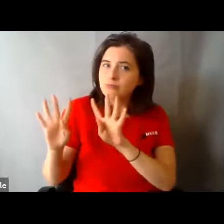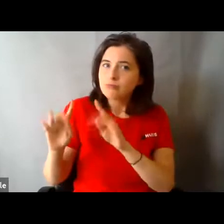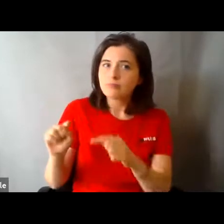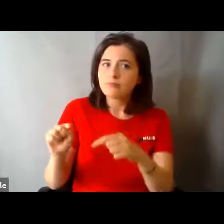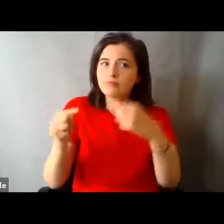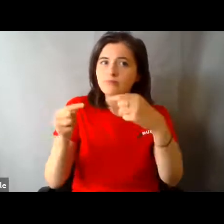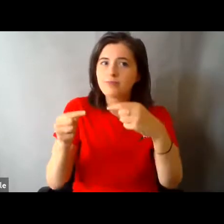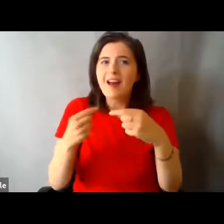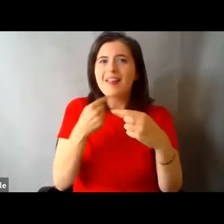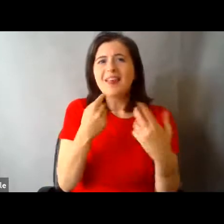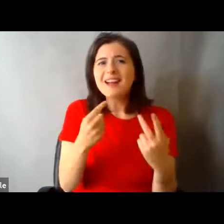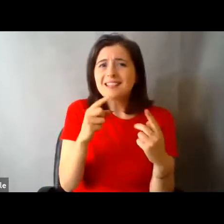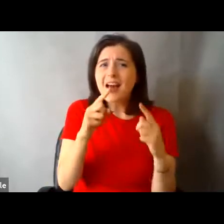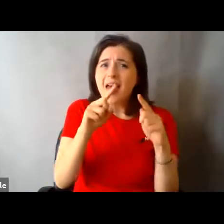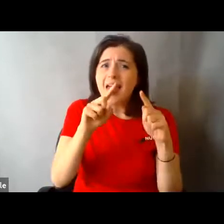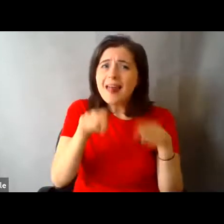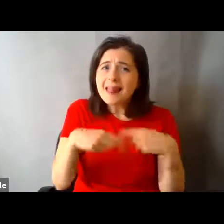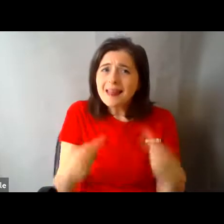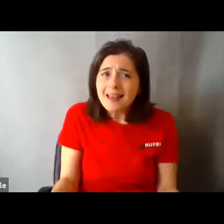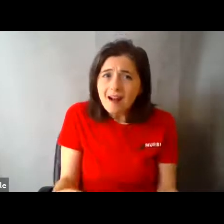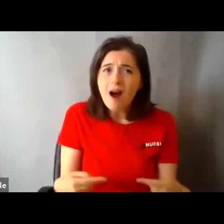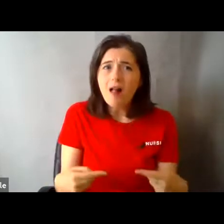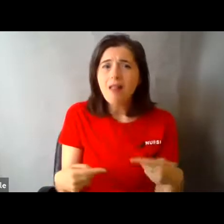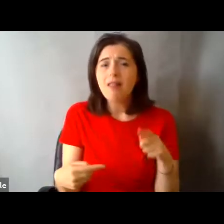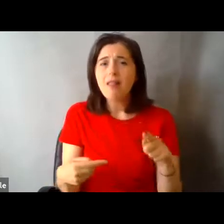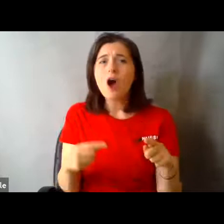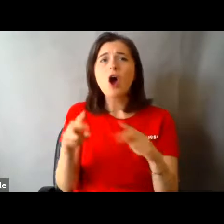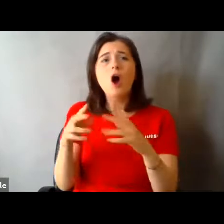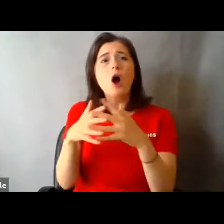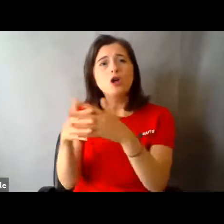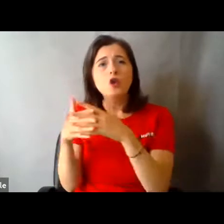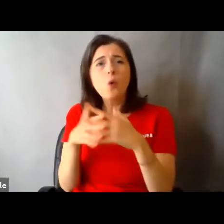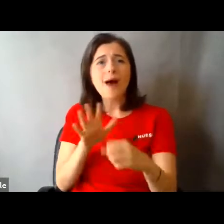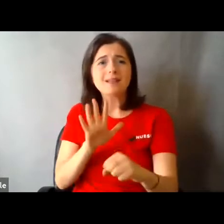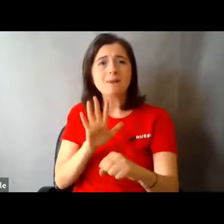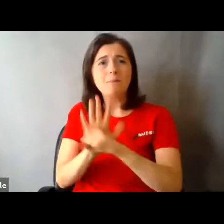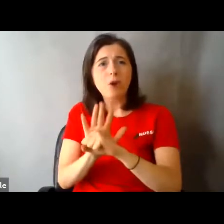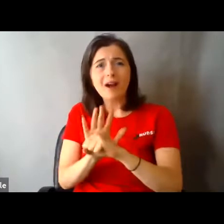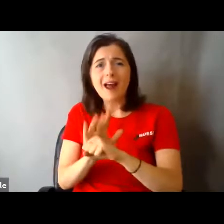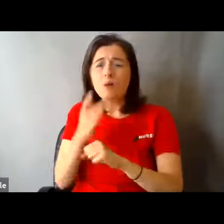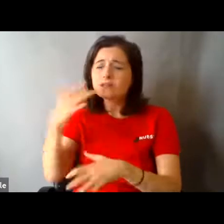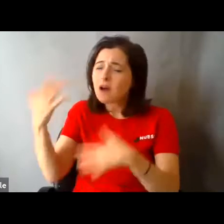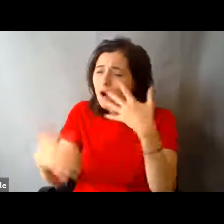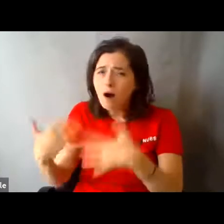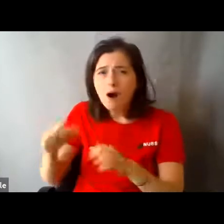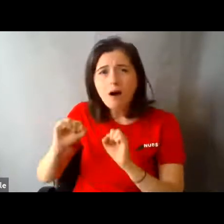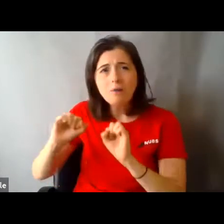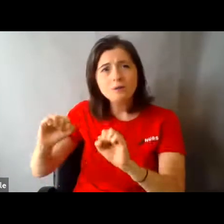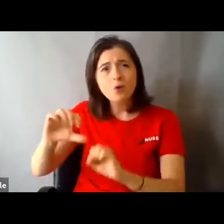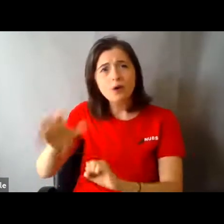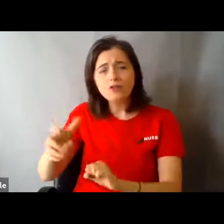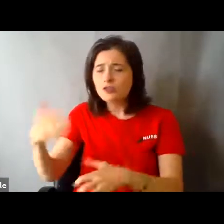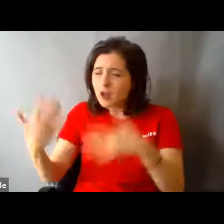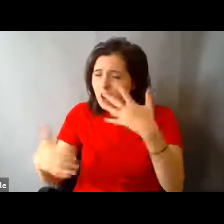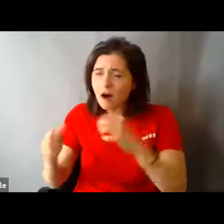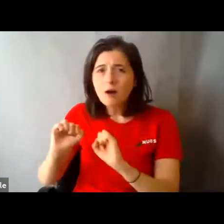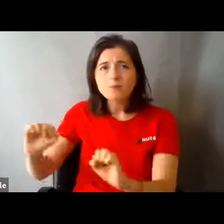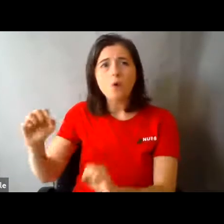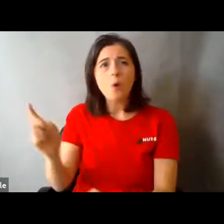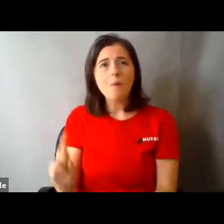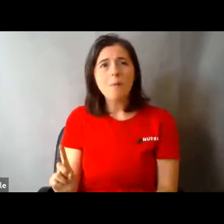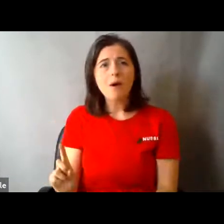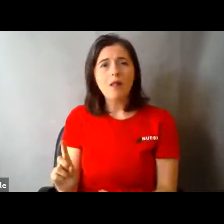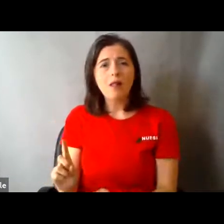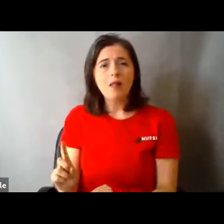that illegal US blockade, which does so much harm to your country and to your people.